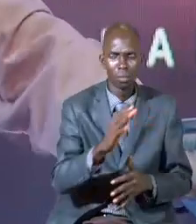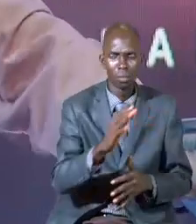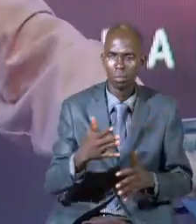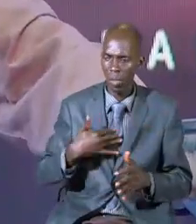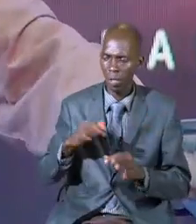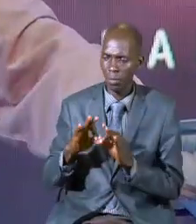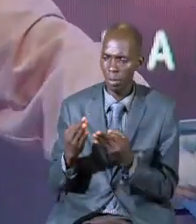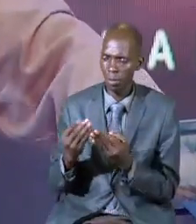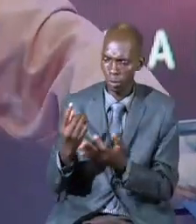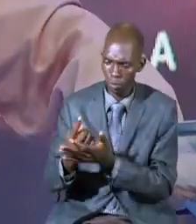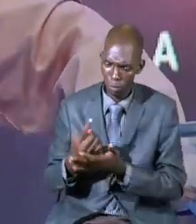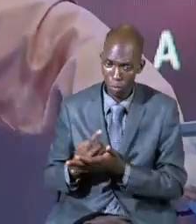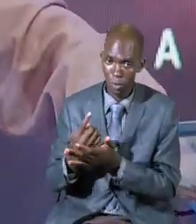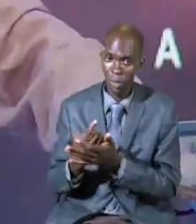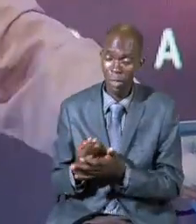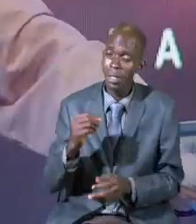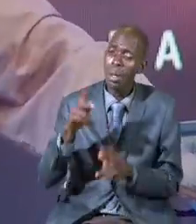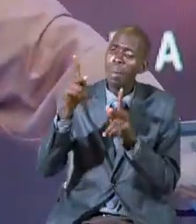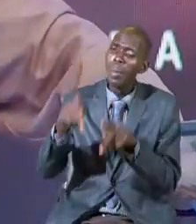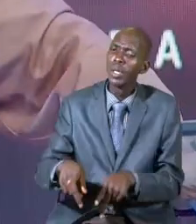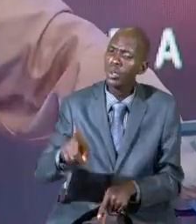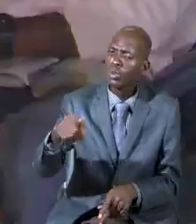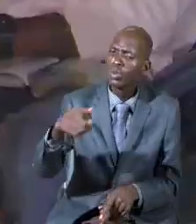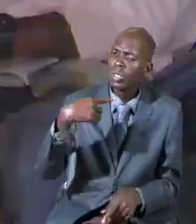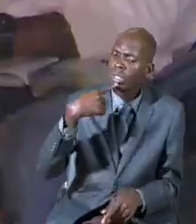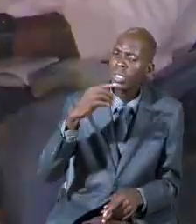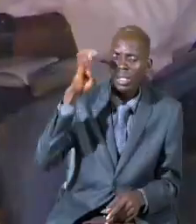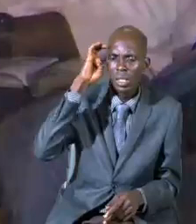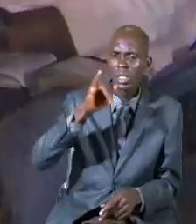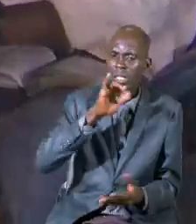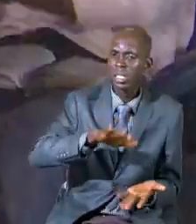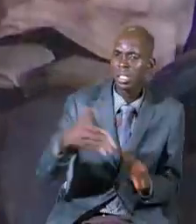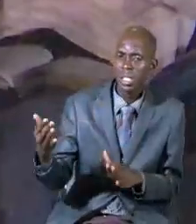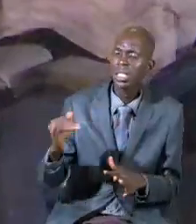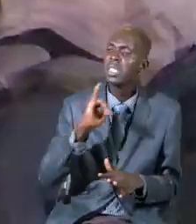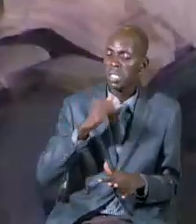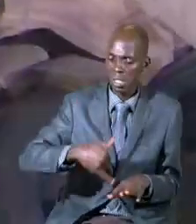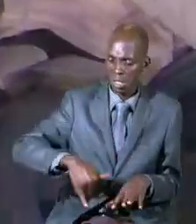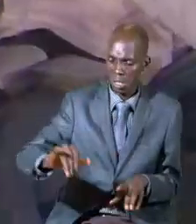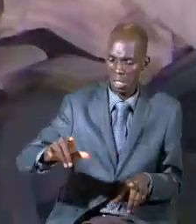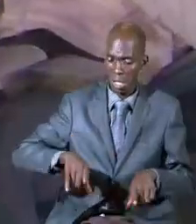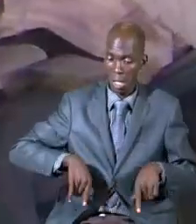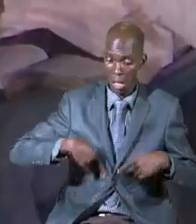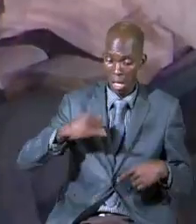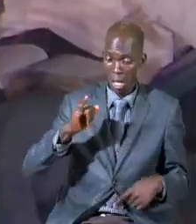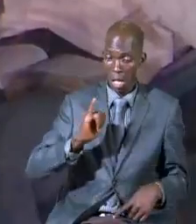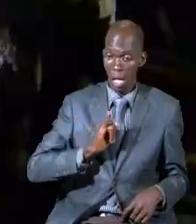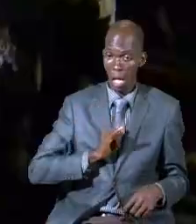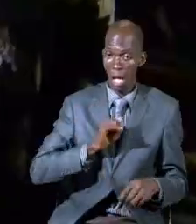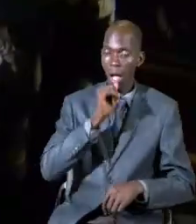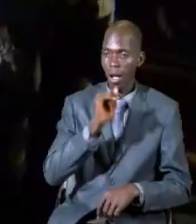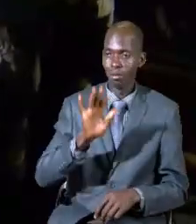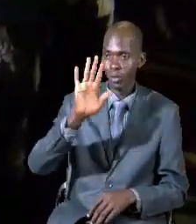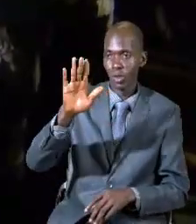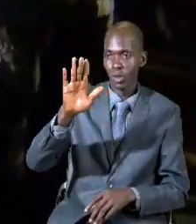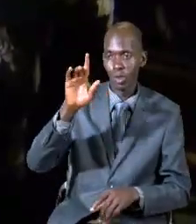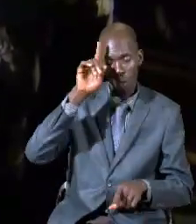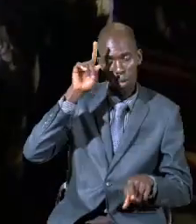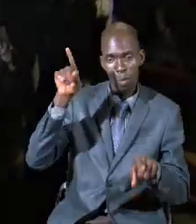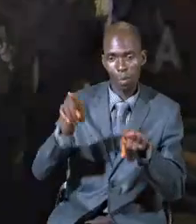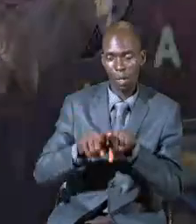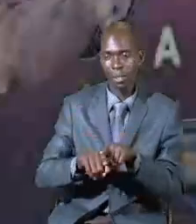you said is dead is still alive. I am your brother Joseph.